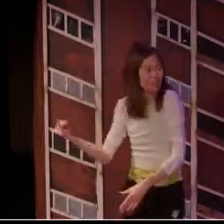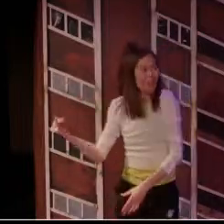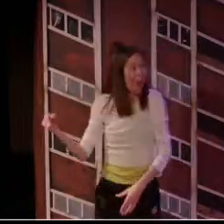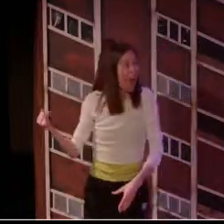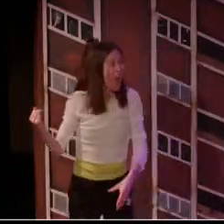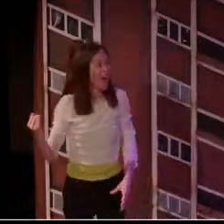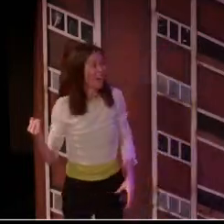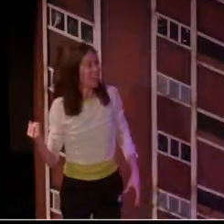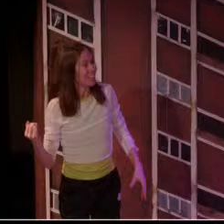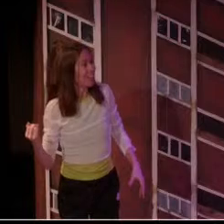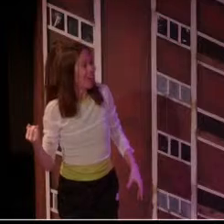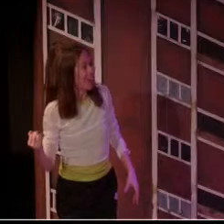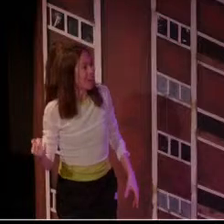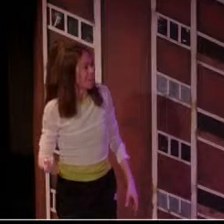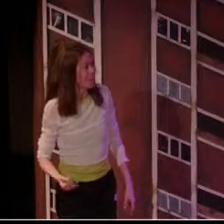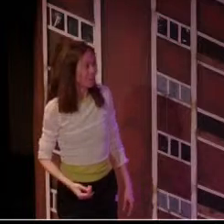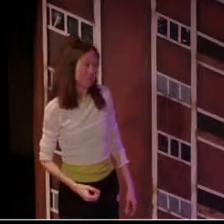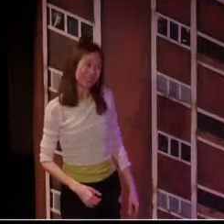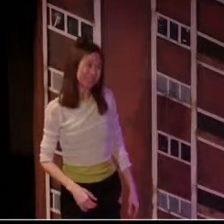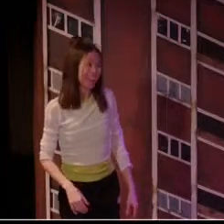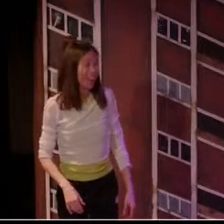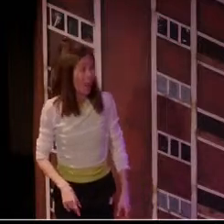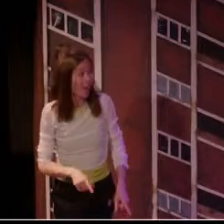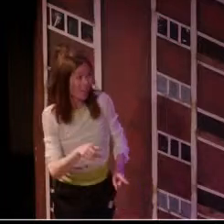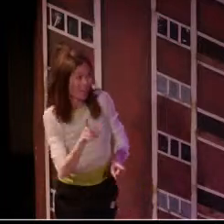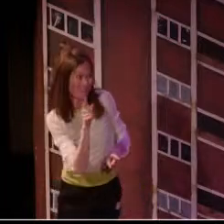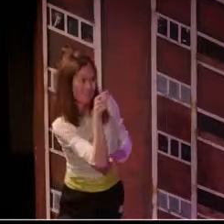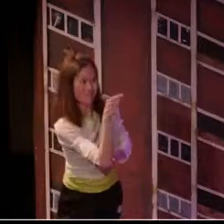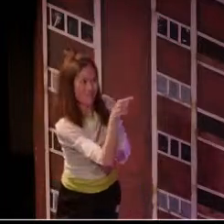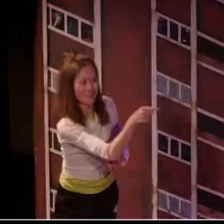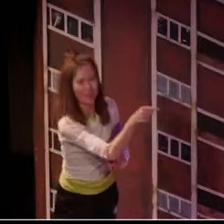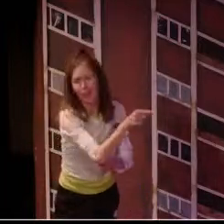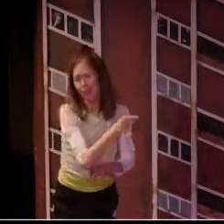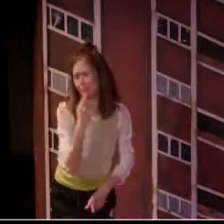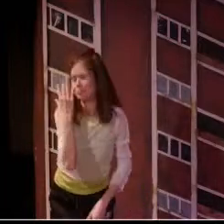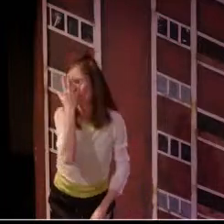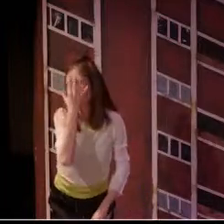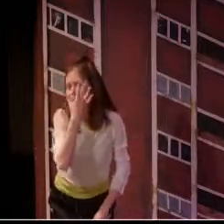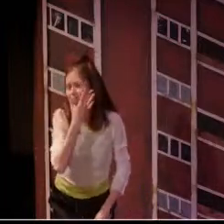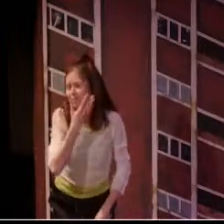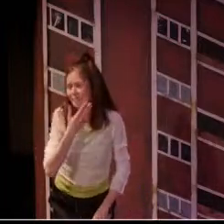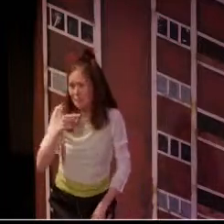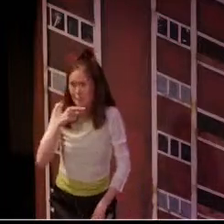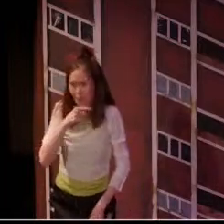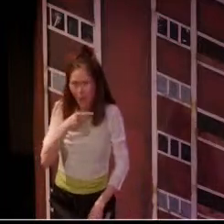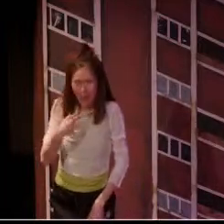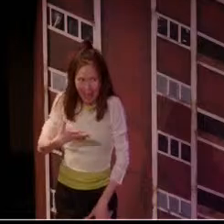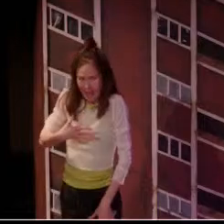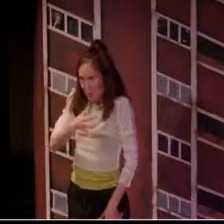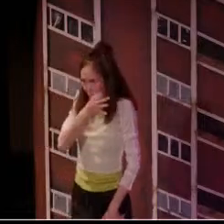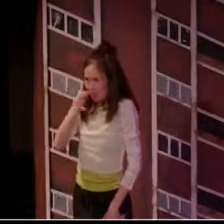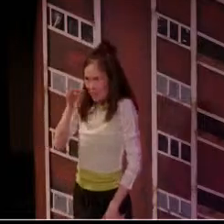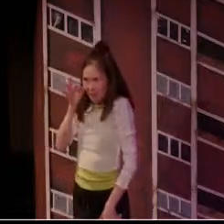fairest friend, I wish I had some flowers of the spring to match with your springtime.